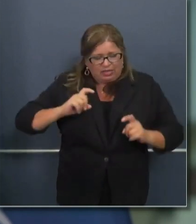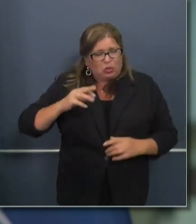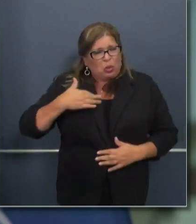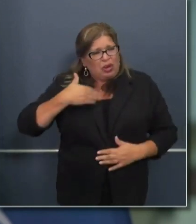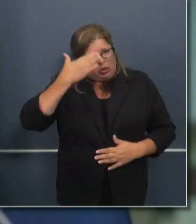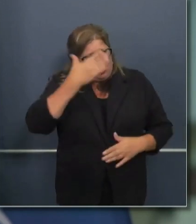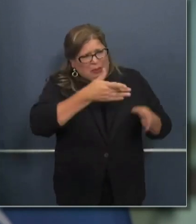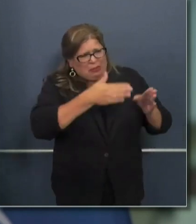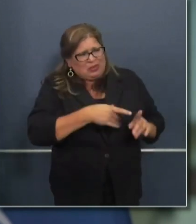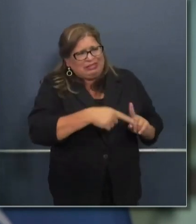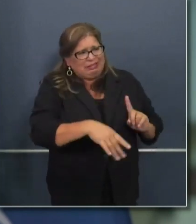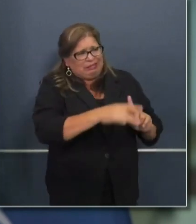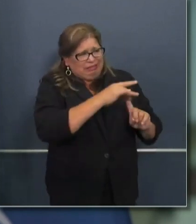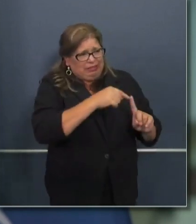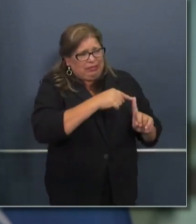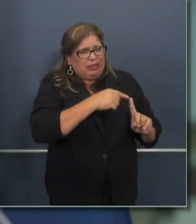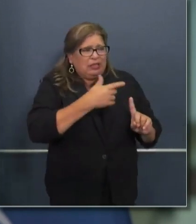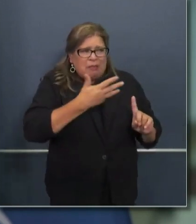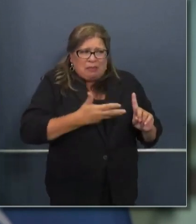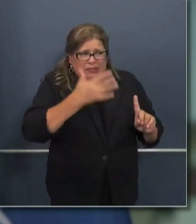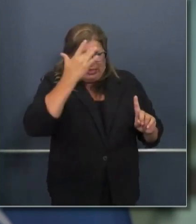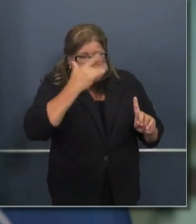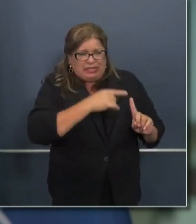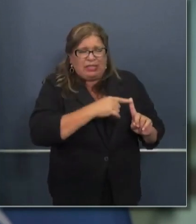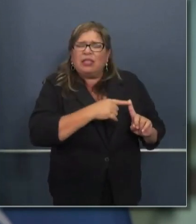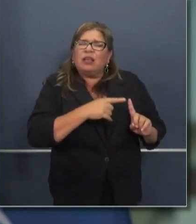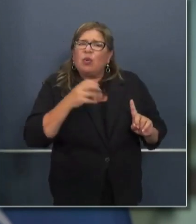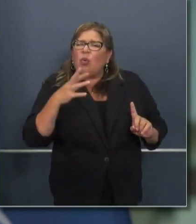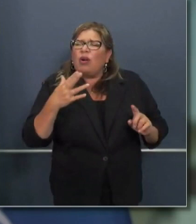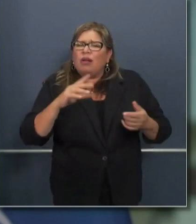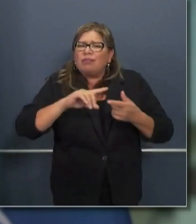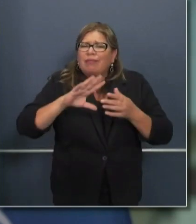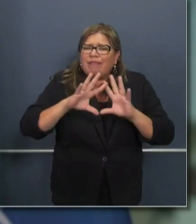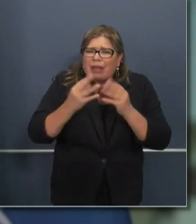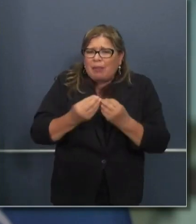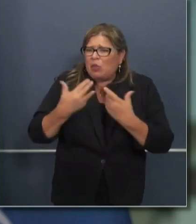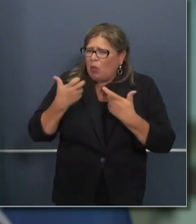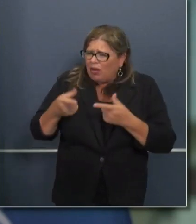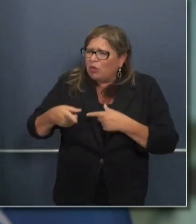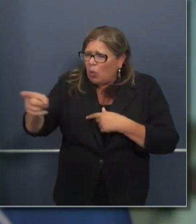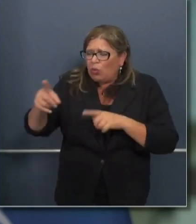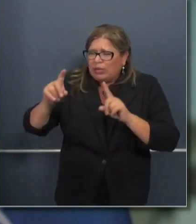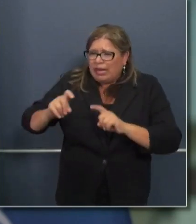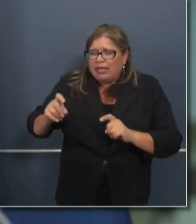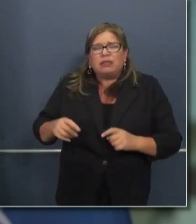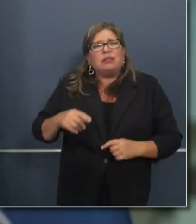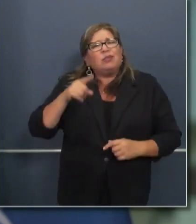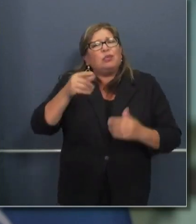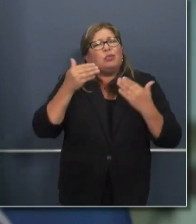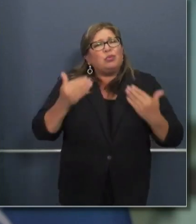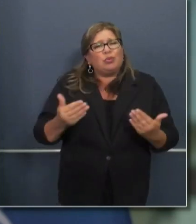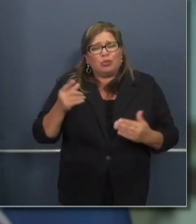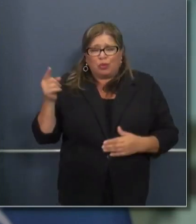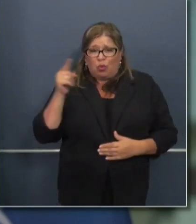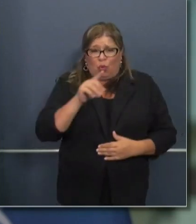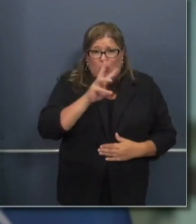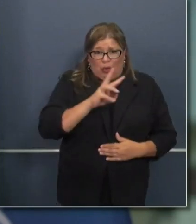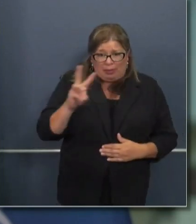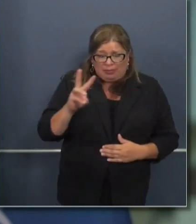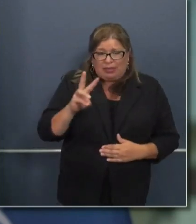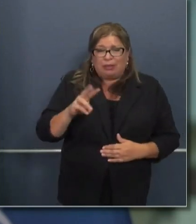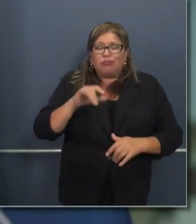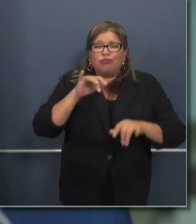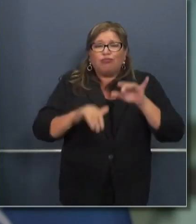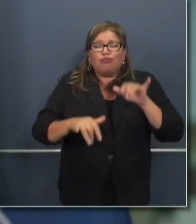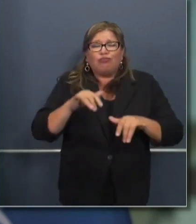know a loved one that you would encourage to be tested, go to that site and then just type in your zip code and you'll learn from close